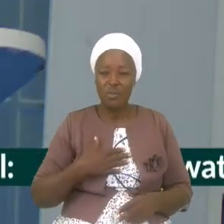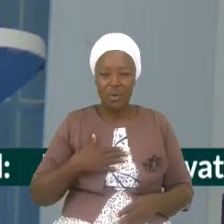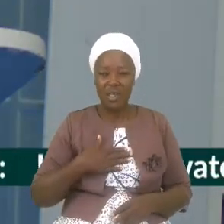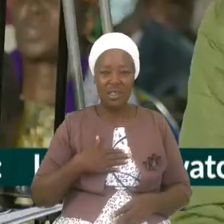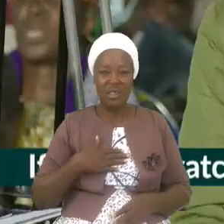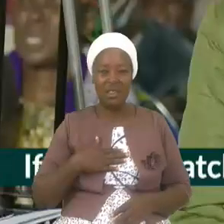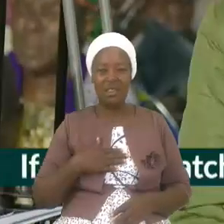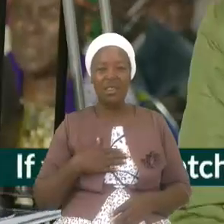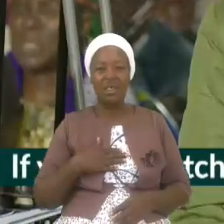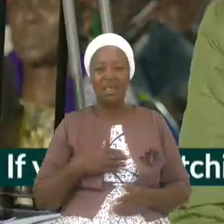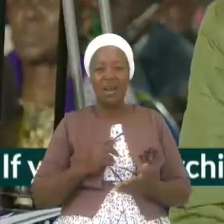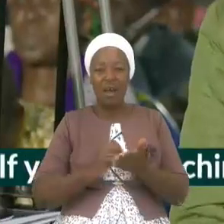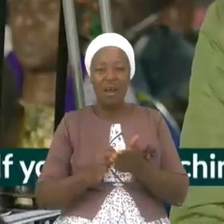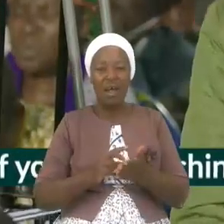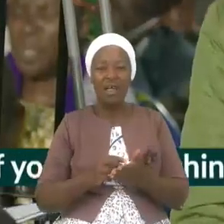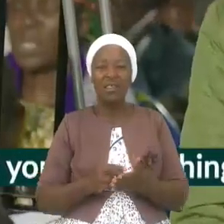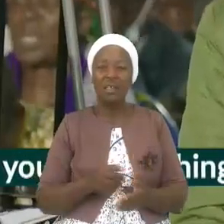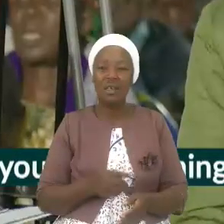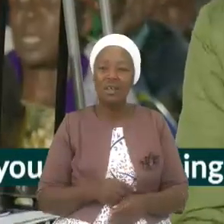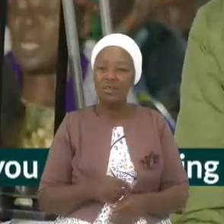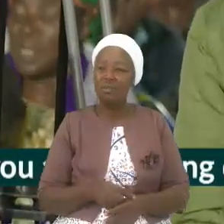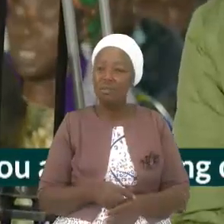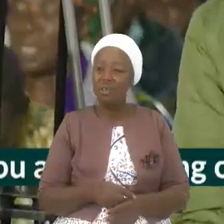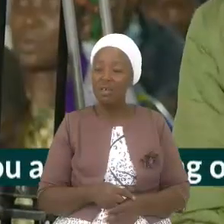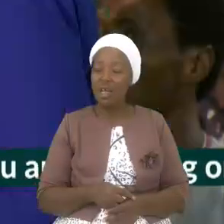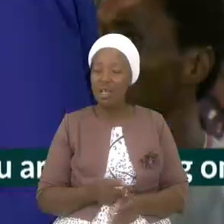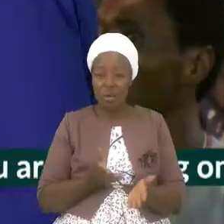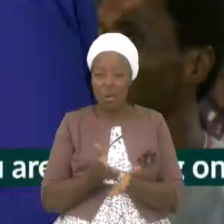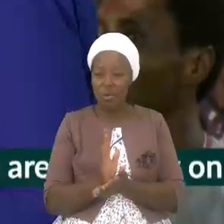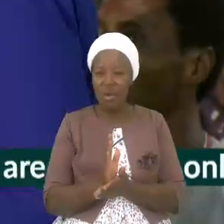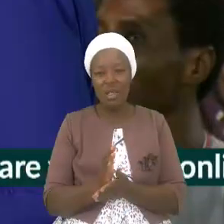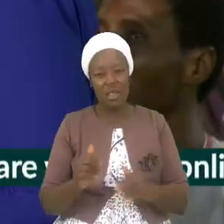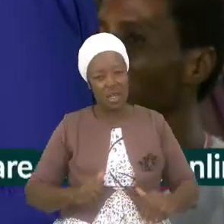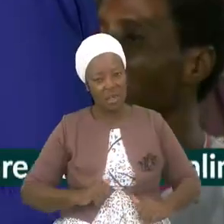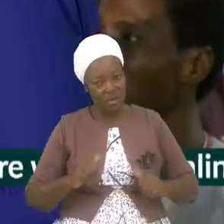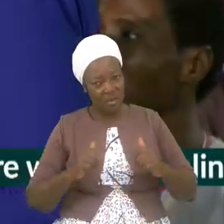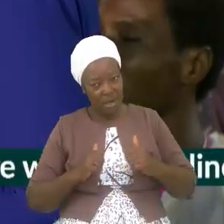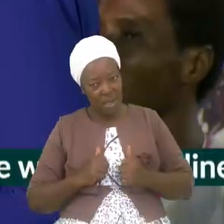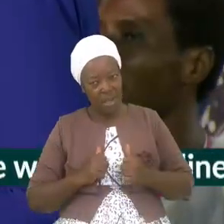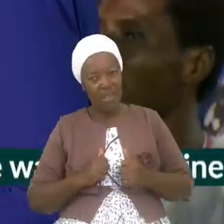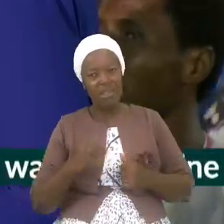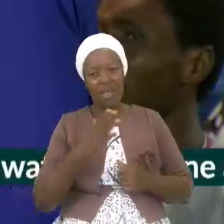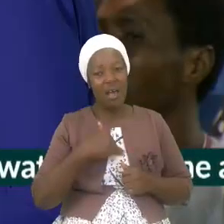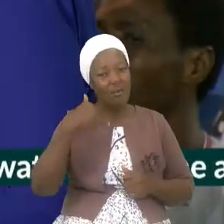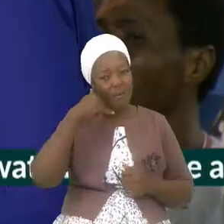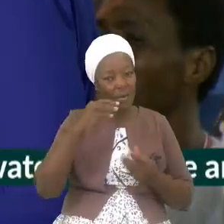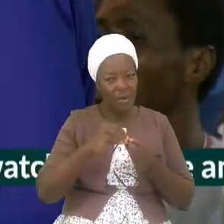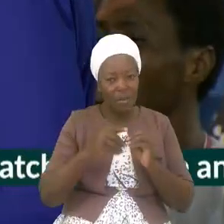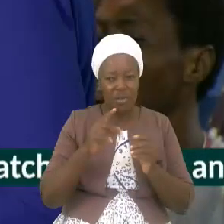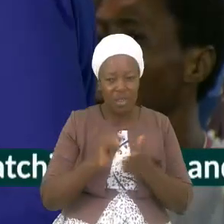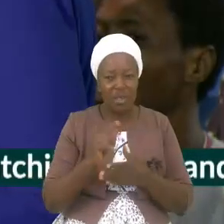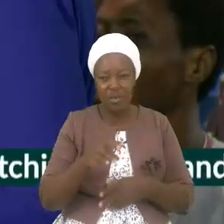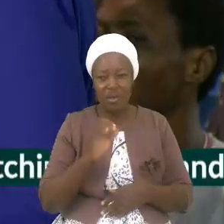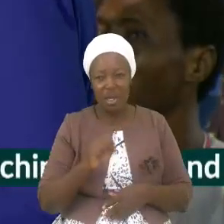target and a receiver of God's blessings. If you are just giving your